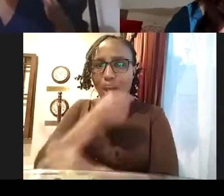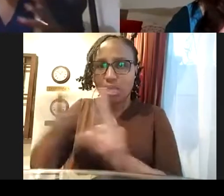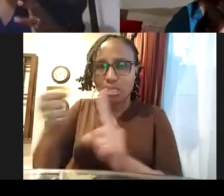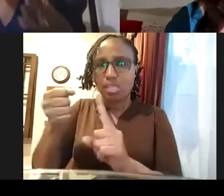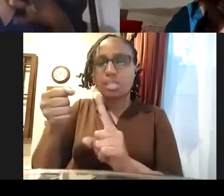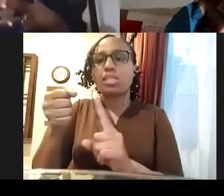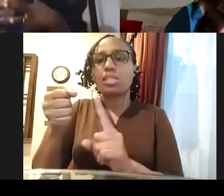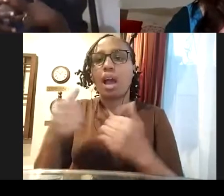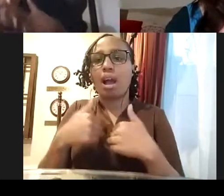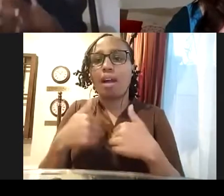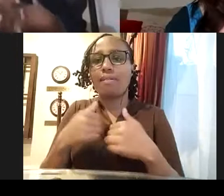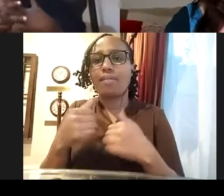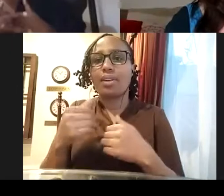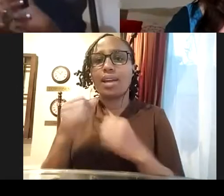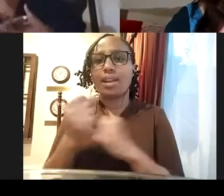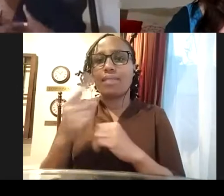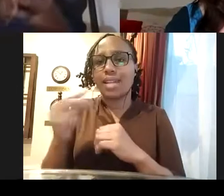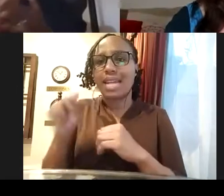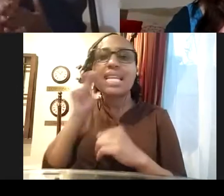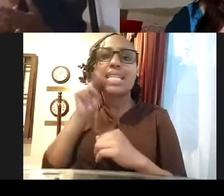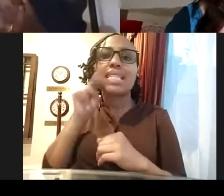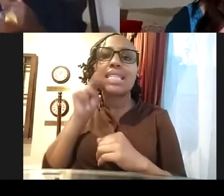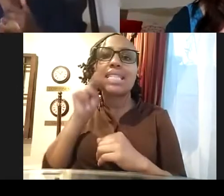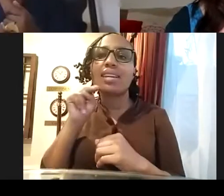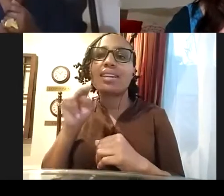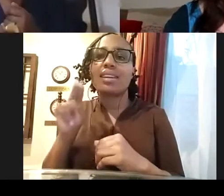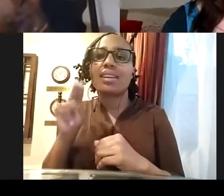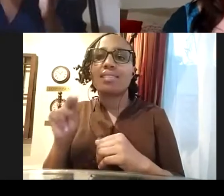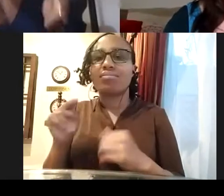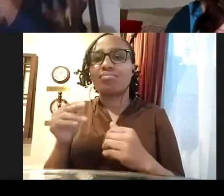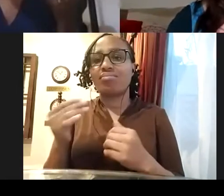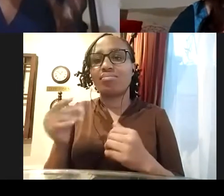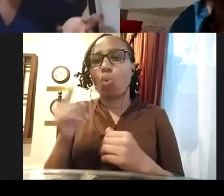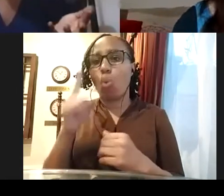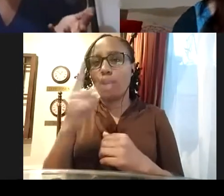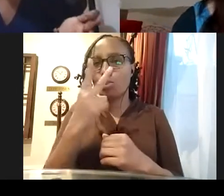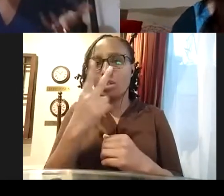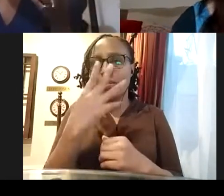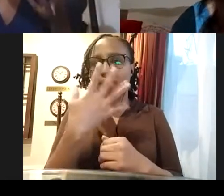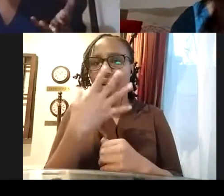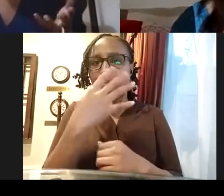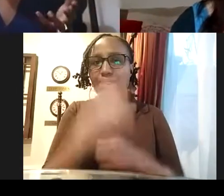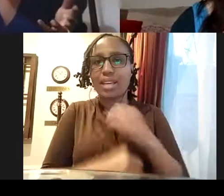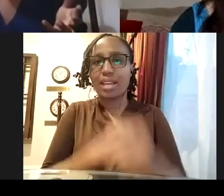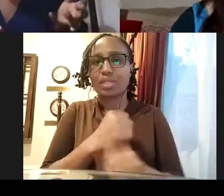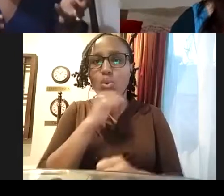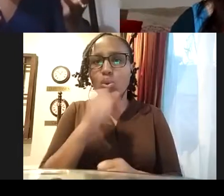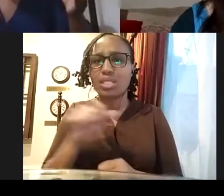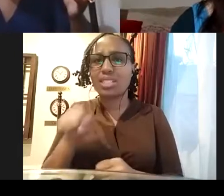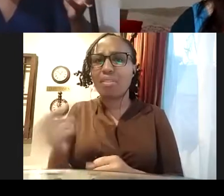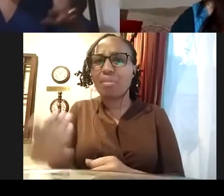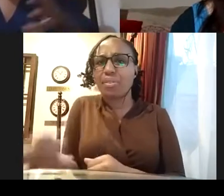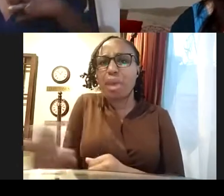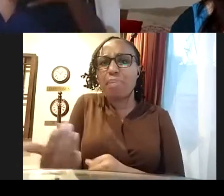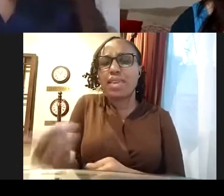nieces and nephews and 1 godchild that I love with all of my heart. And the oldest one of them is 25 years old. So she was a baby when this was happening.